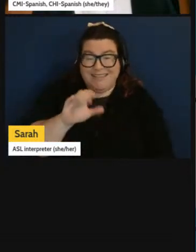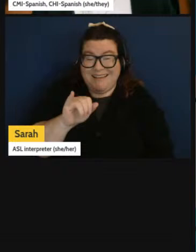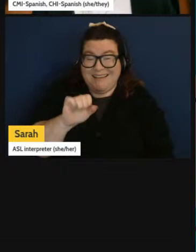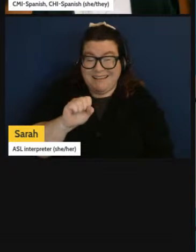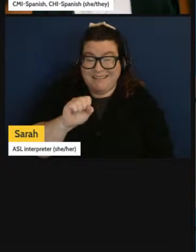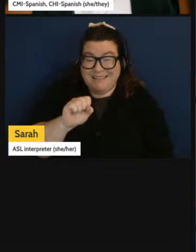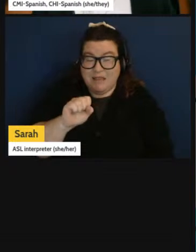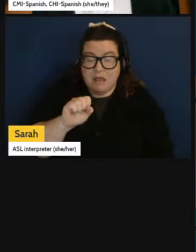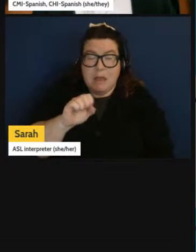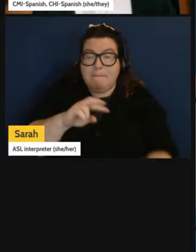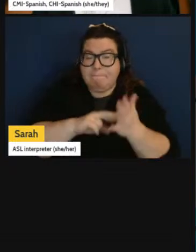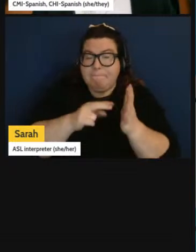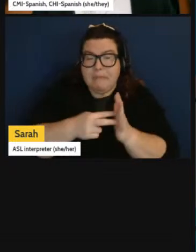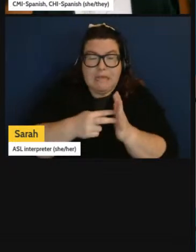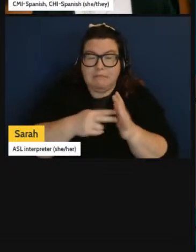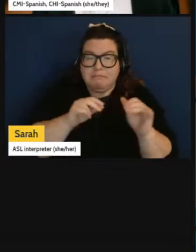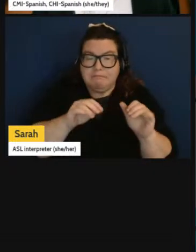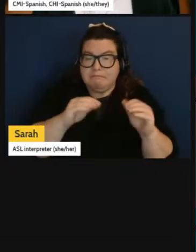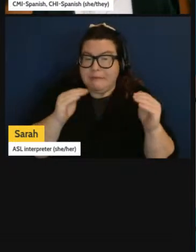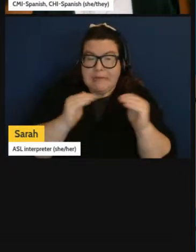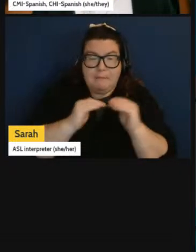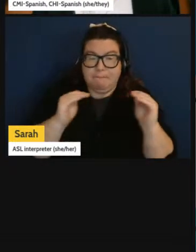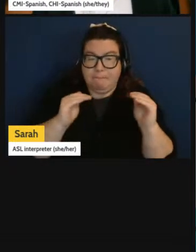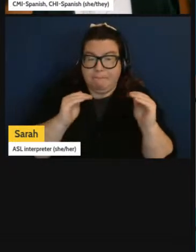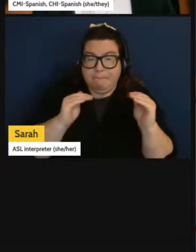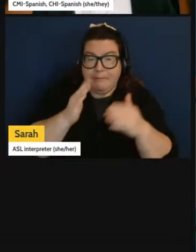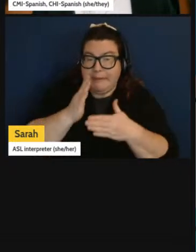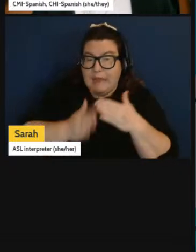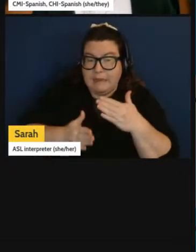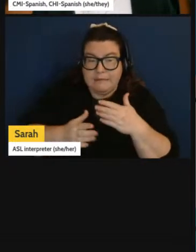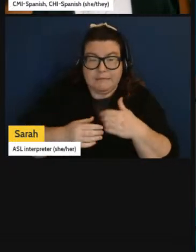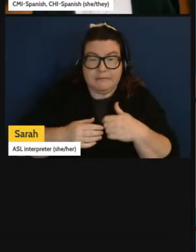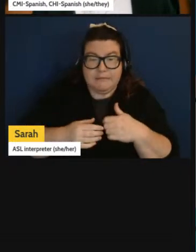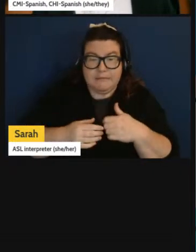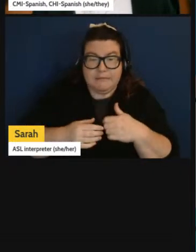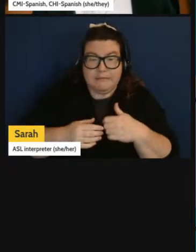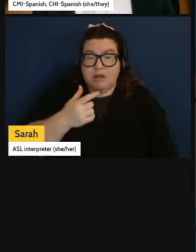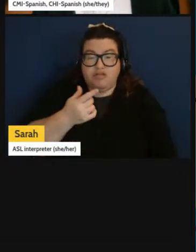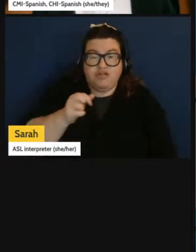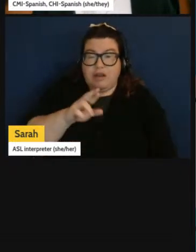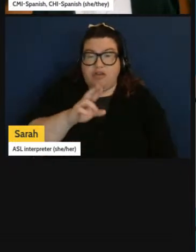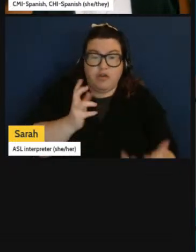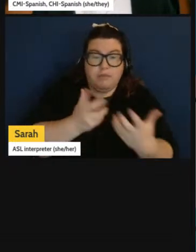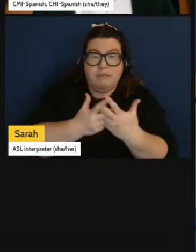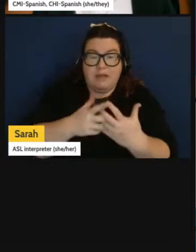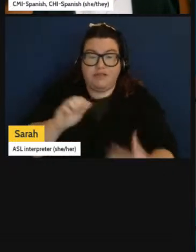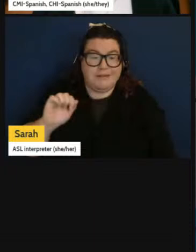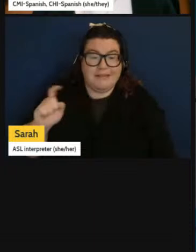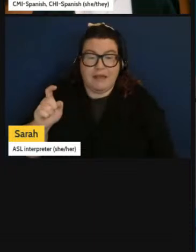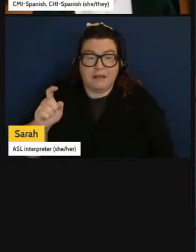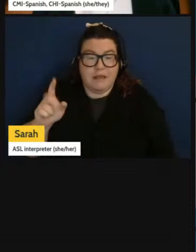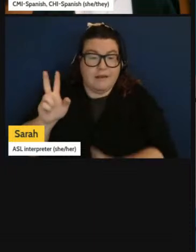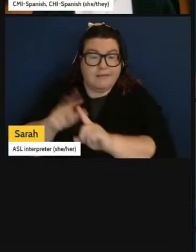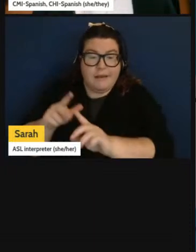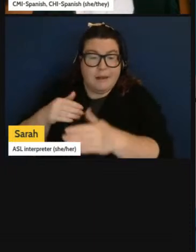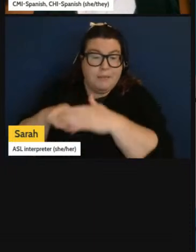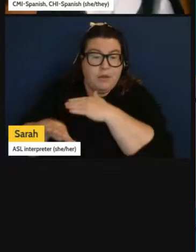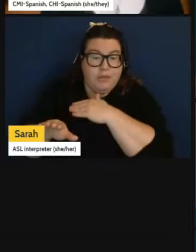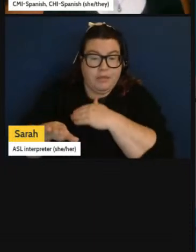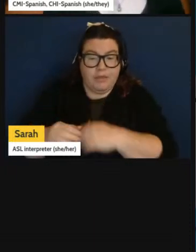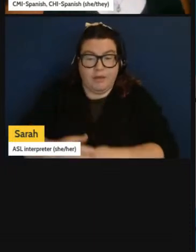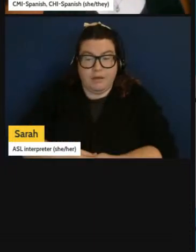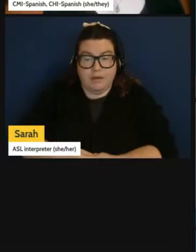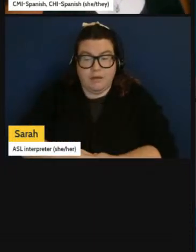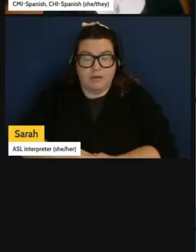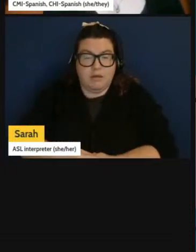just means on the same side. So this person's gender matches the sex they were assigned at birth. Now, would